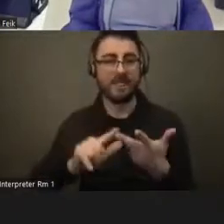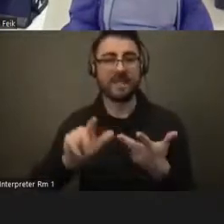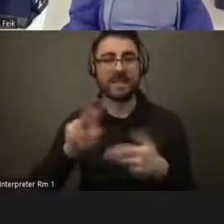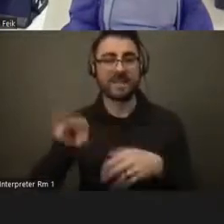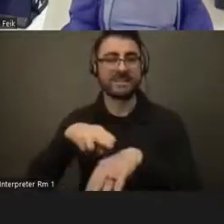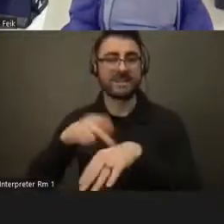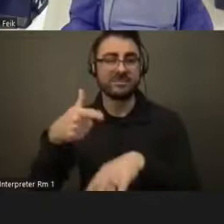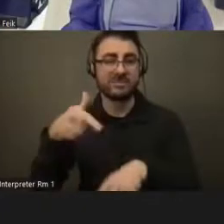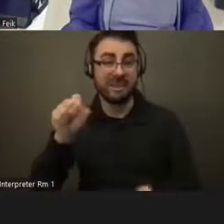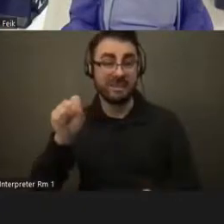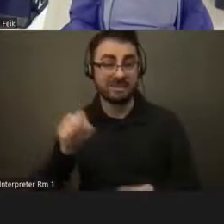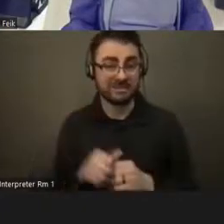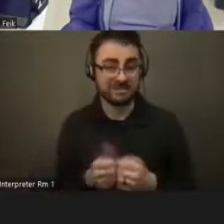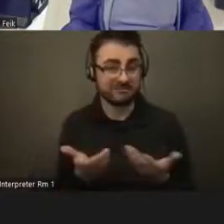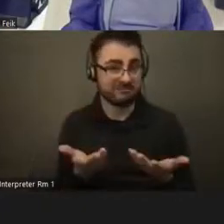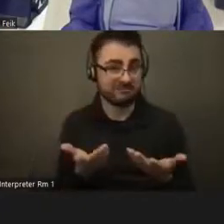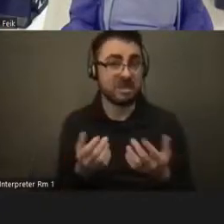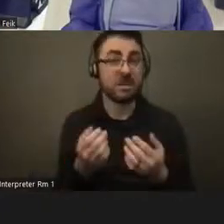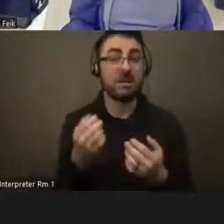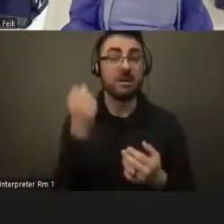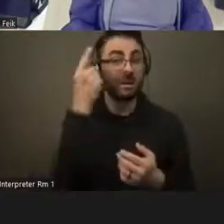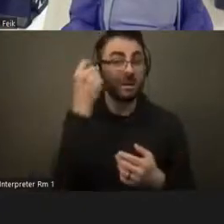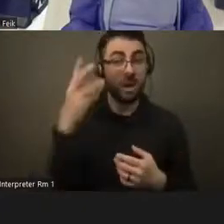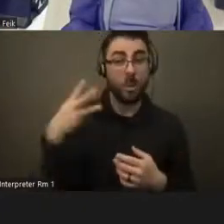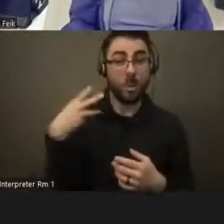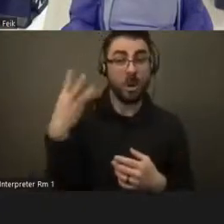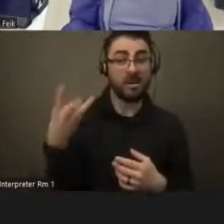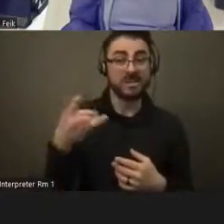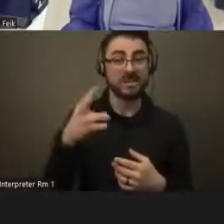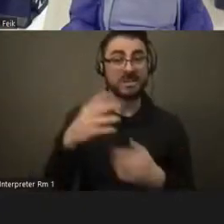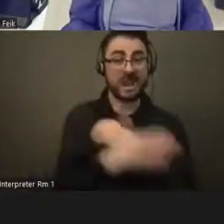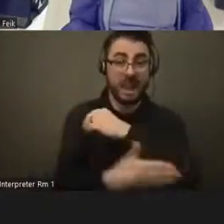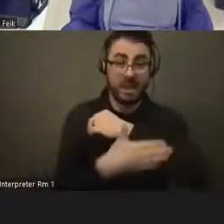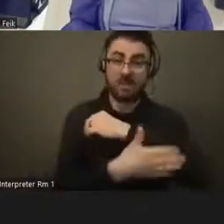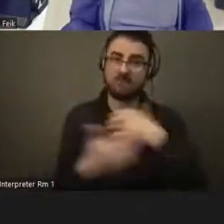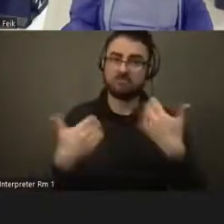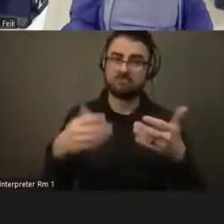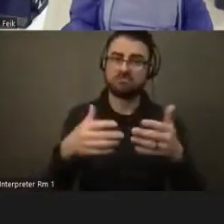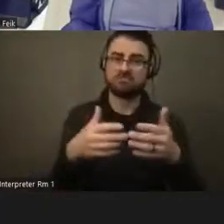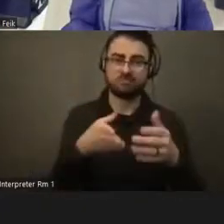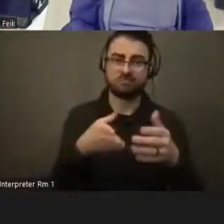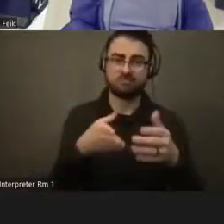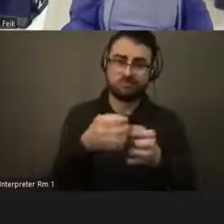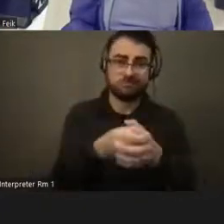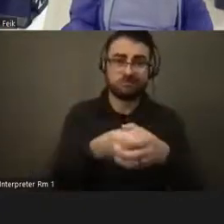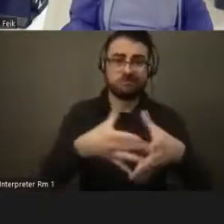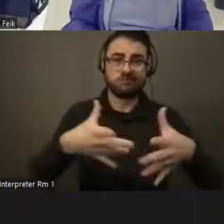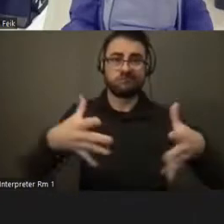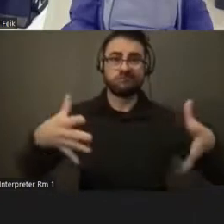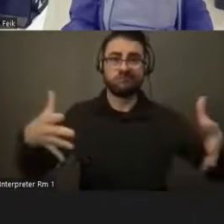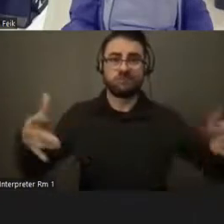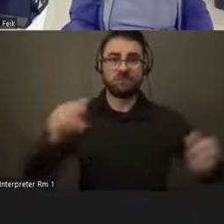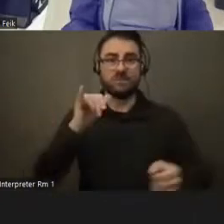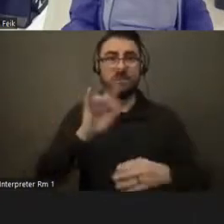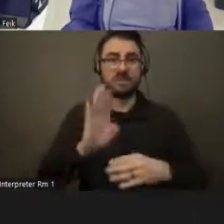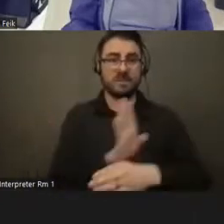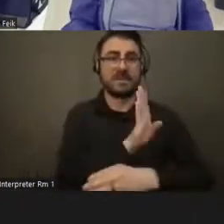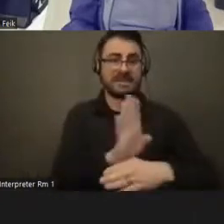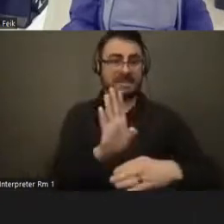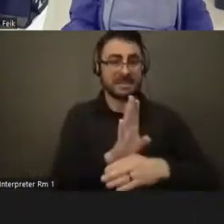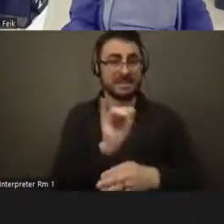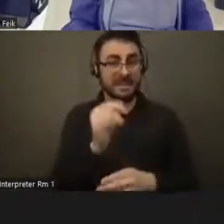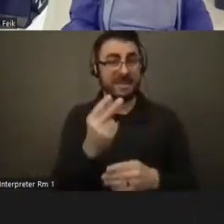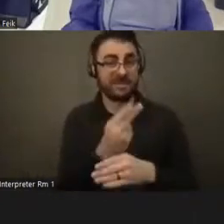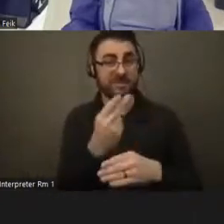fast-growing county with many industries, and those industries use a lot of those